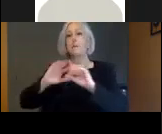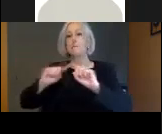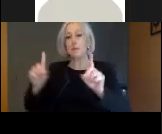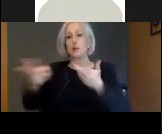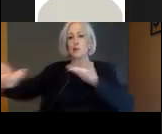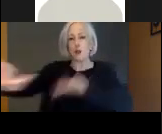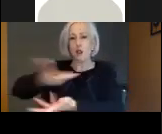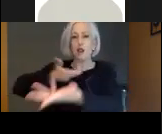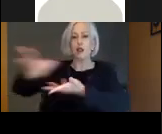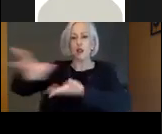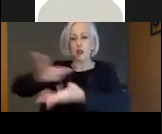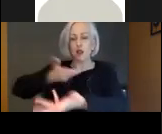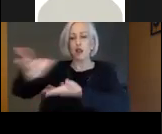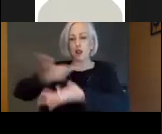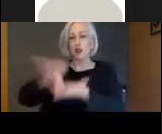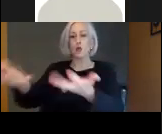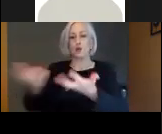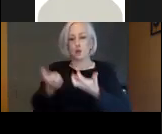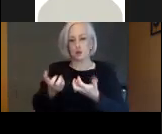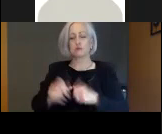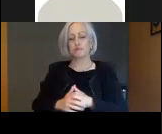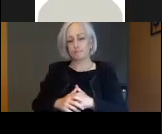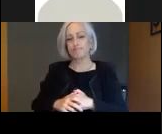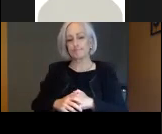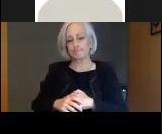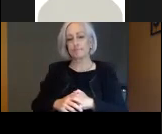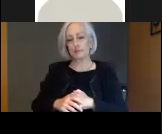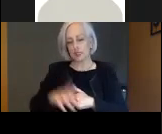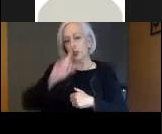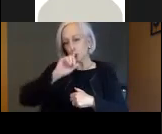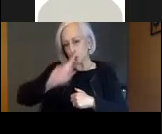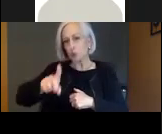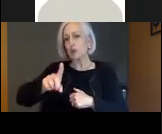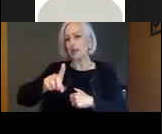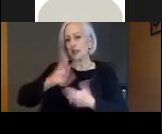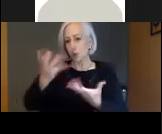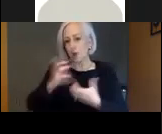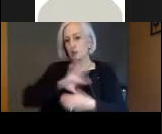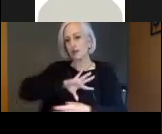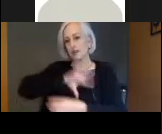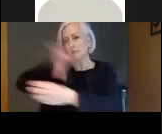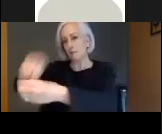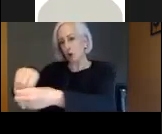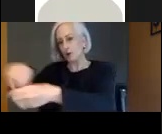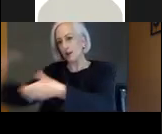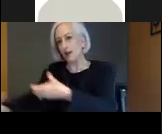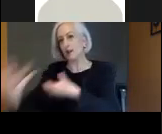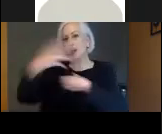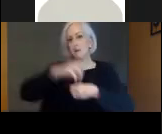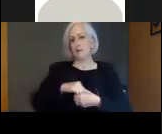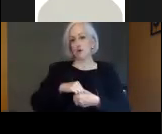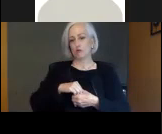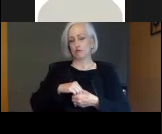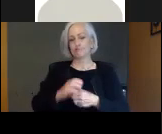want them to be involved, and that we're part of their